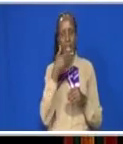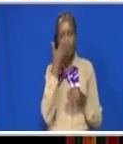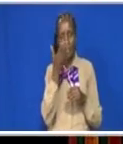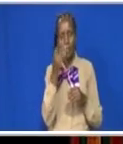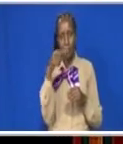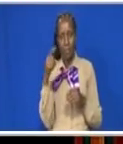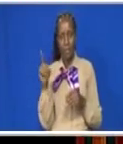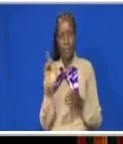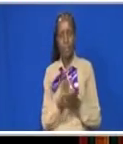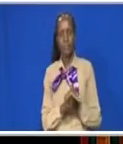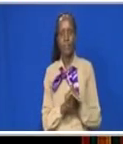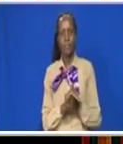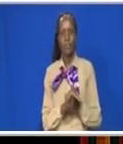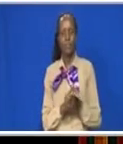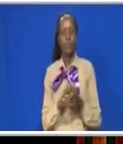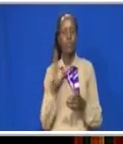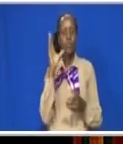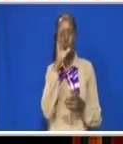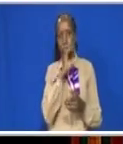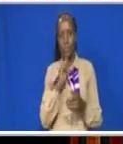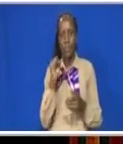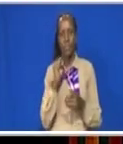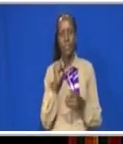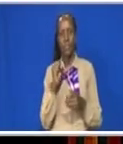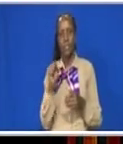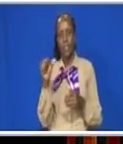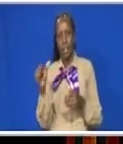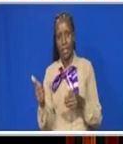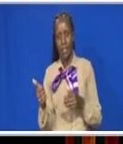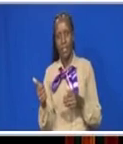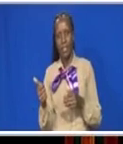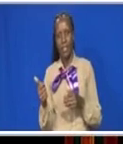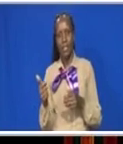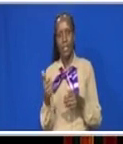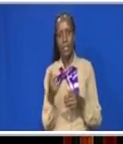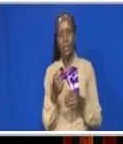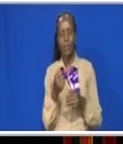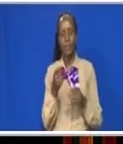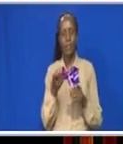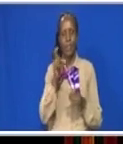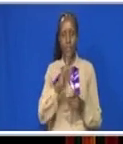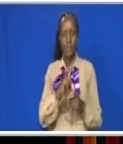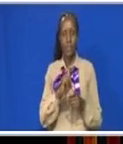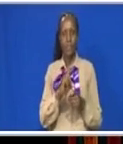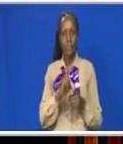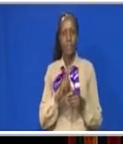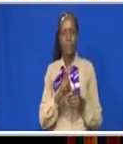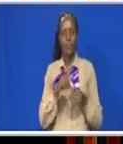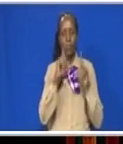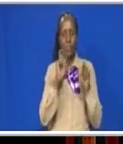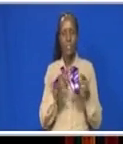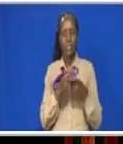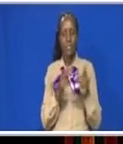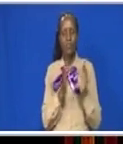be marked. So you'll miss out on the extra, the third score. So you need to start with